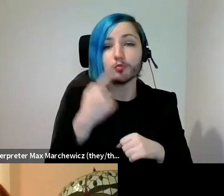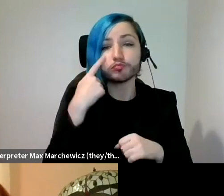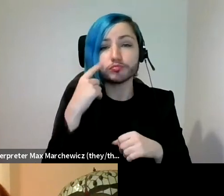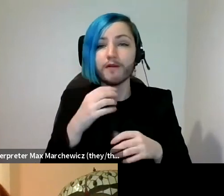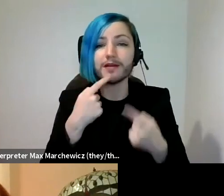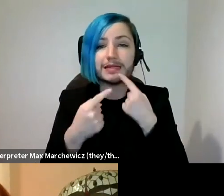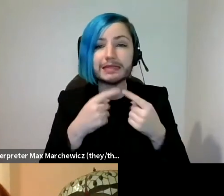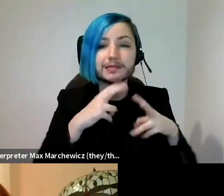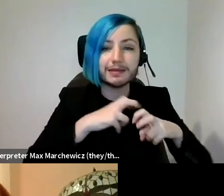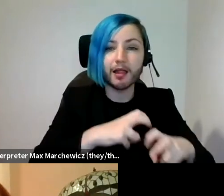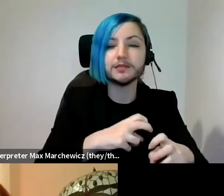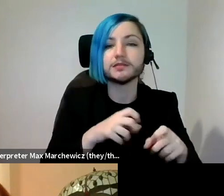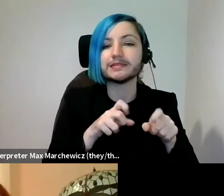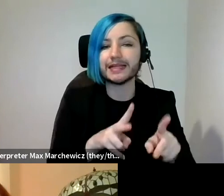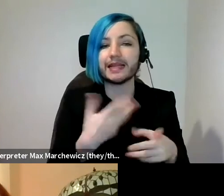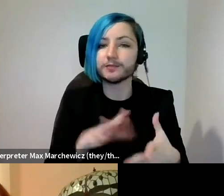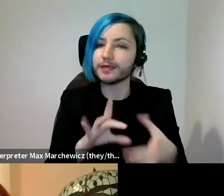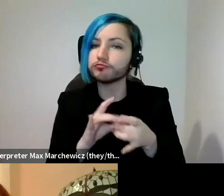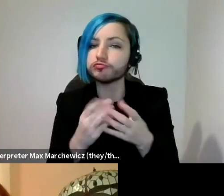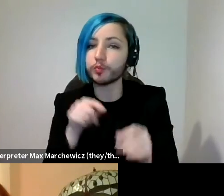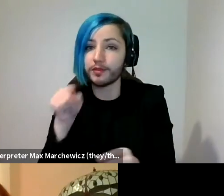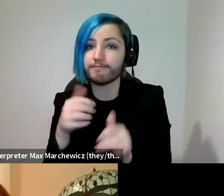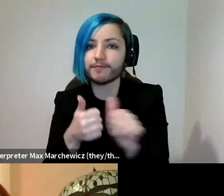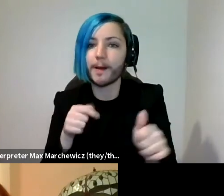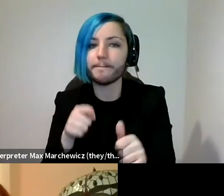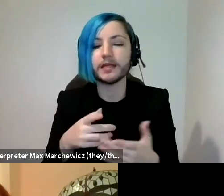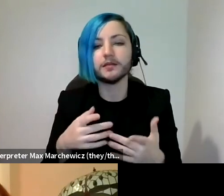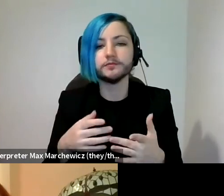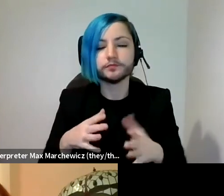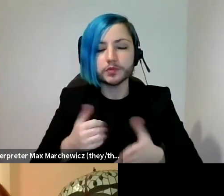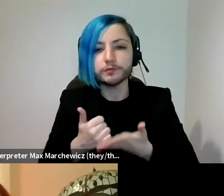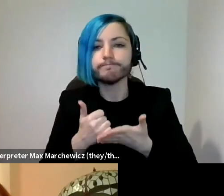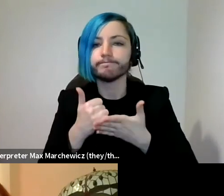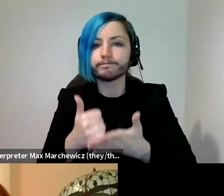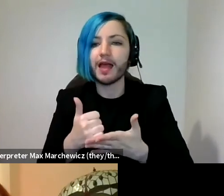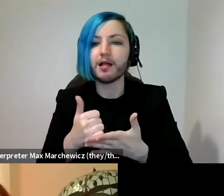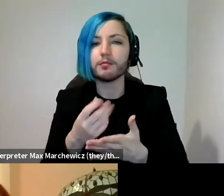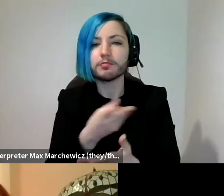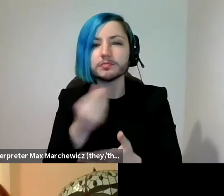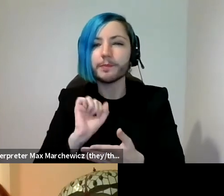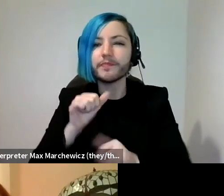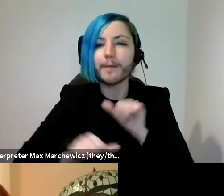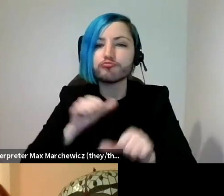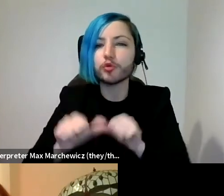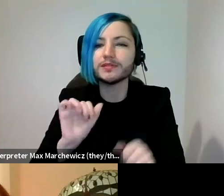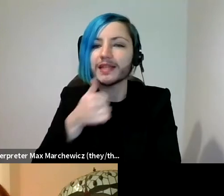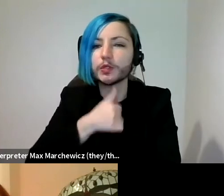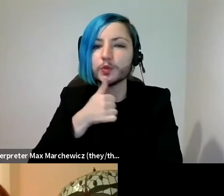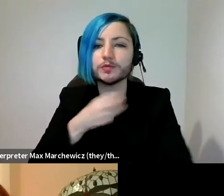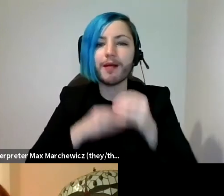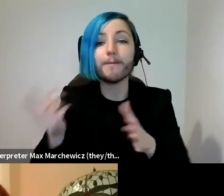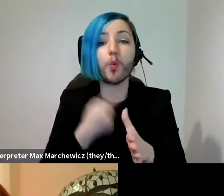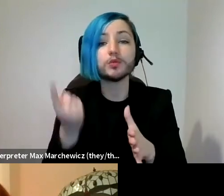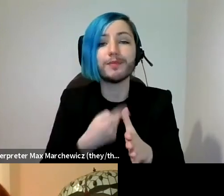been working with that company to help automate some of the processes that they use actually. For instance,